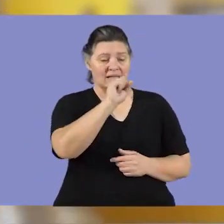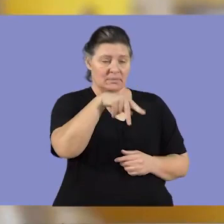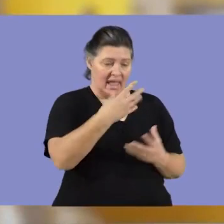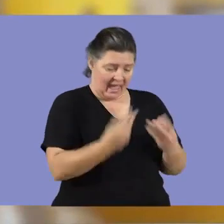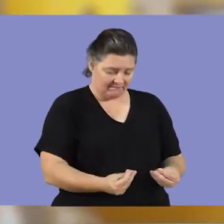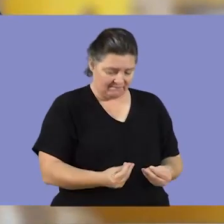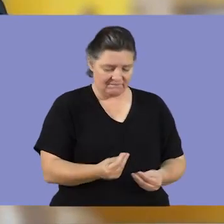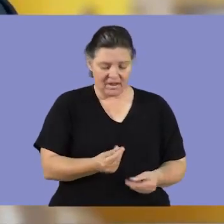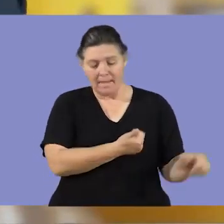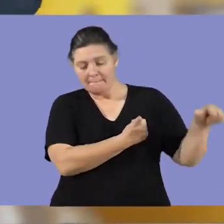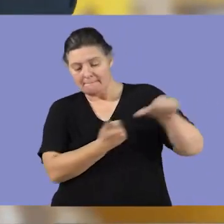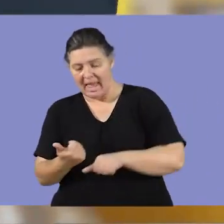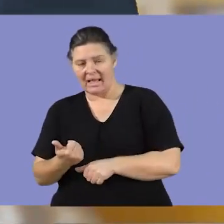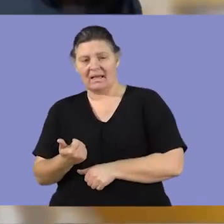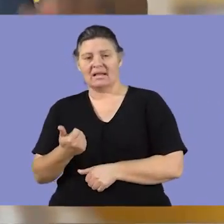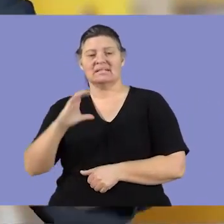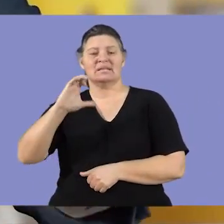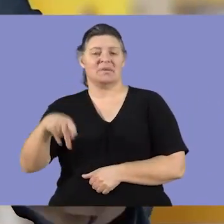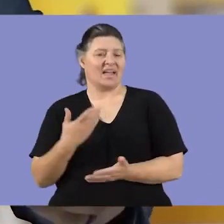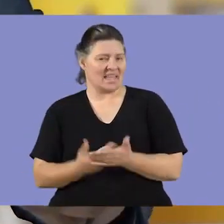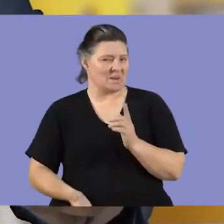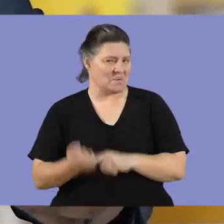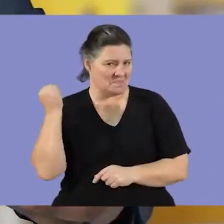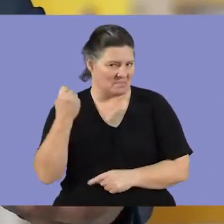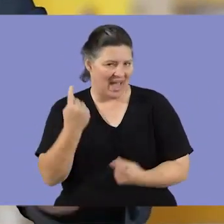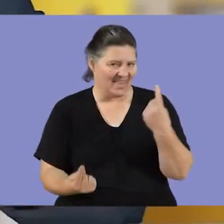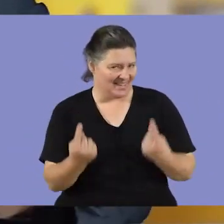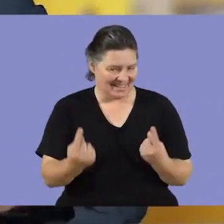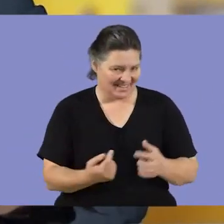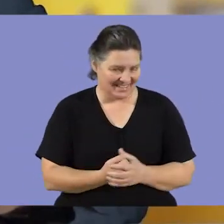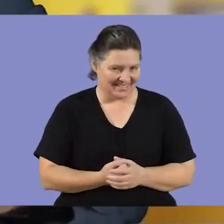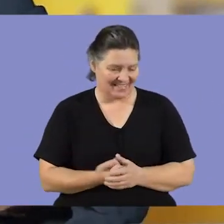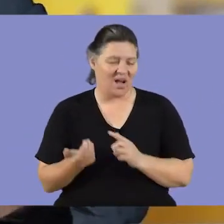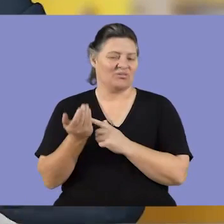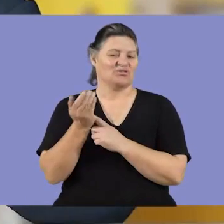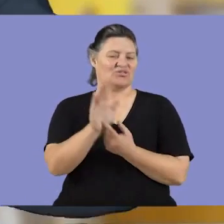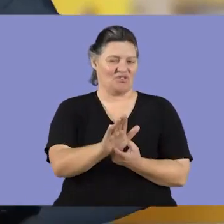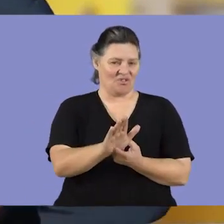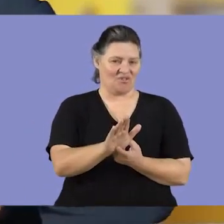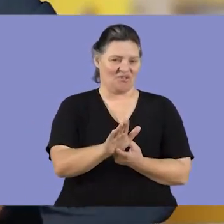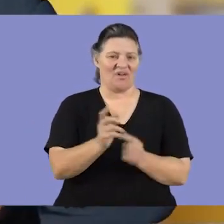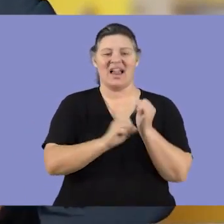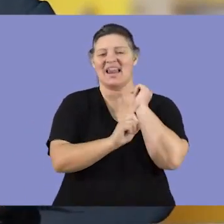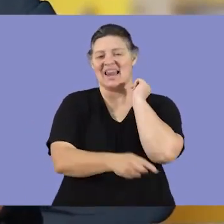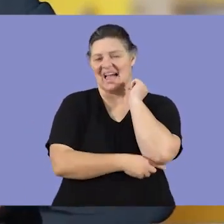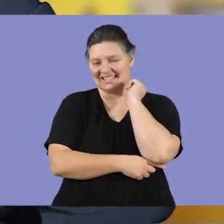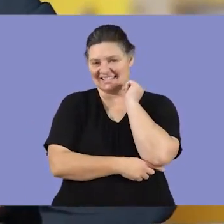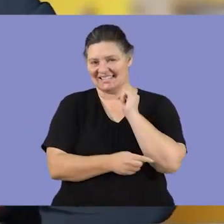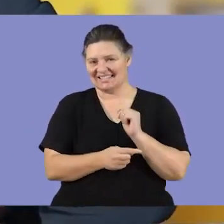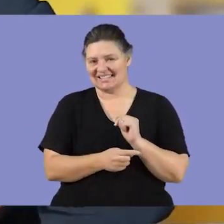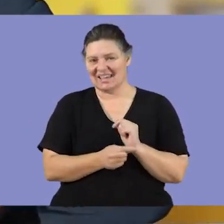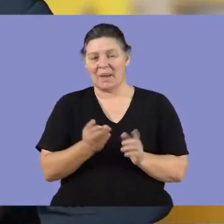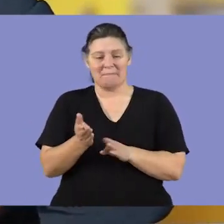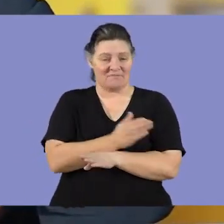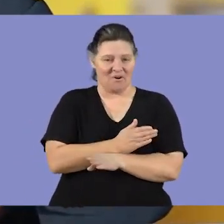price to calculate coming back to the cost. You getting it? Okay, I'm going to show you now one